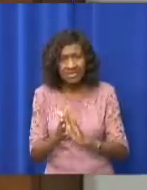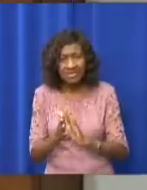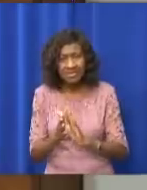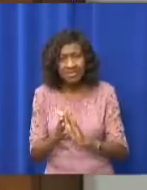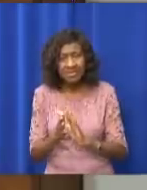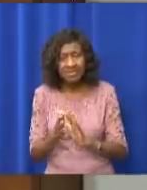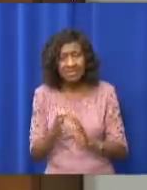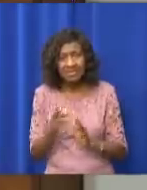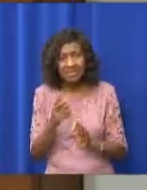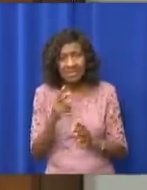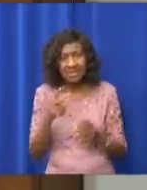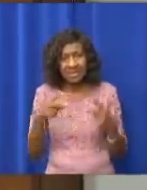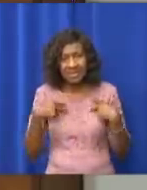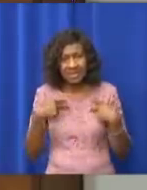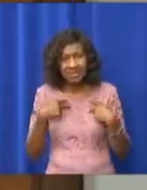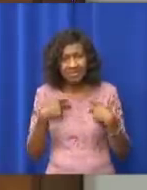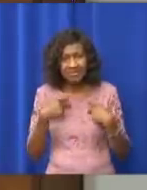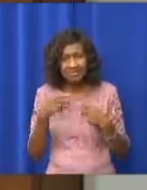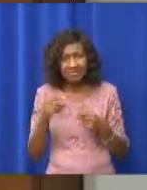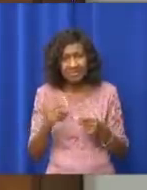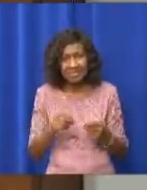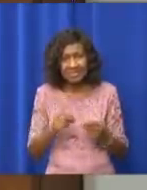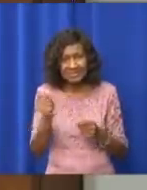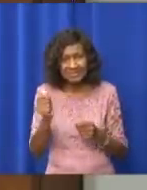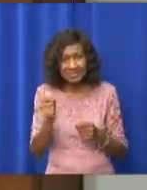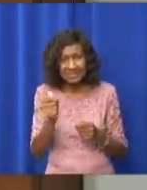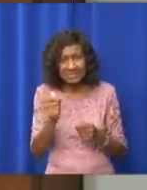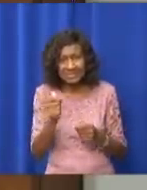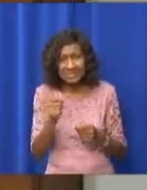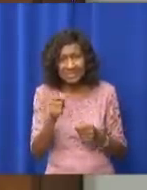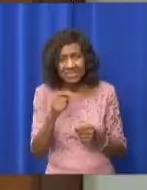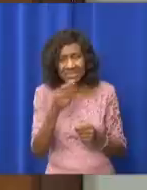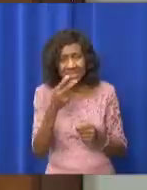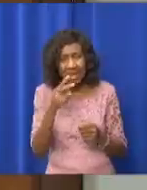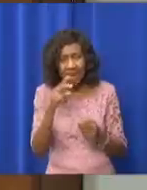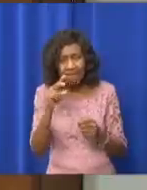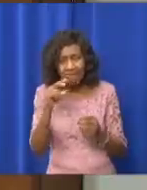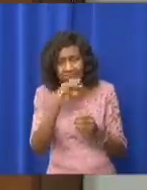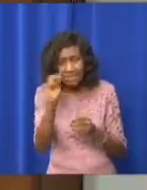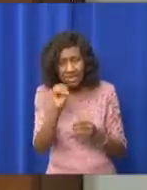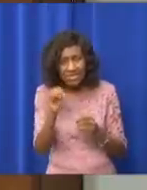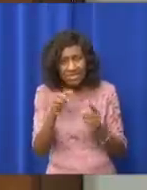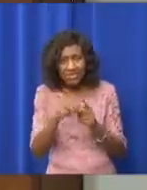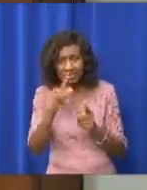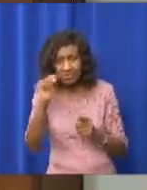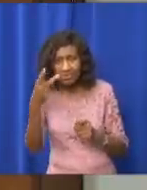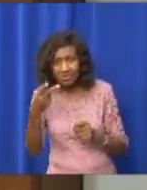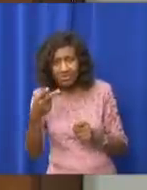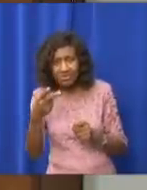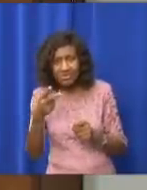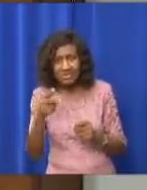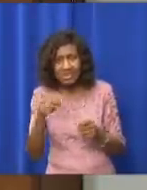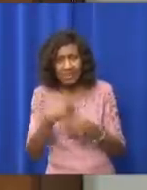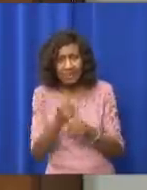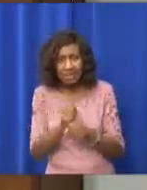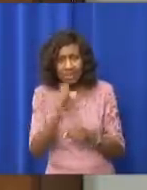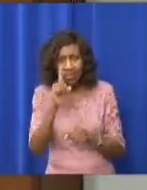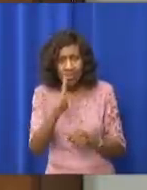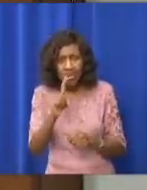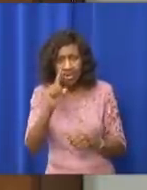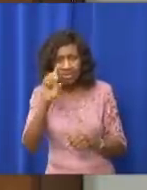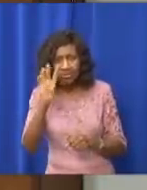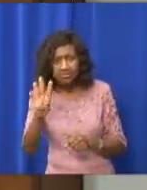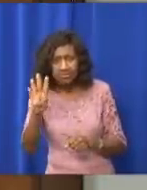out speed detection operations across Grand Cayman, and between Monday and Thursday of this week made 148